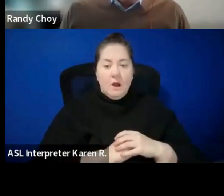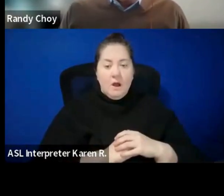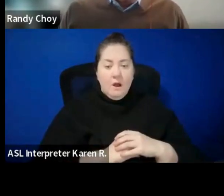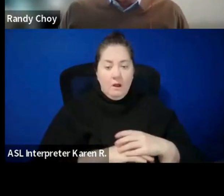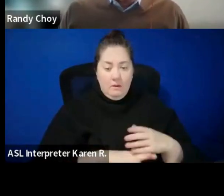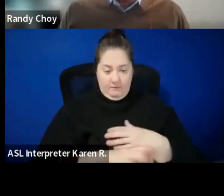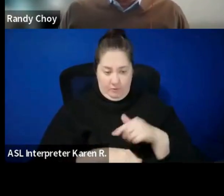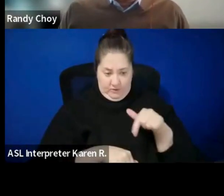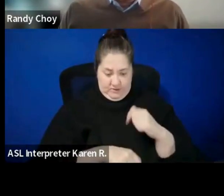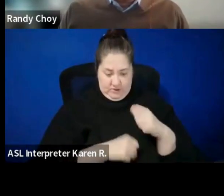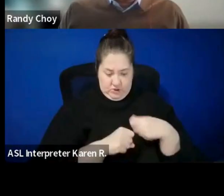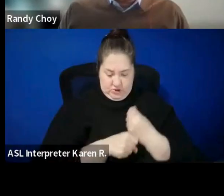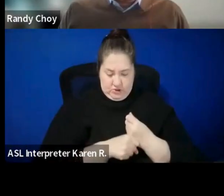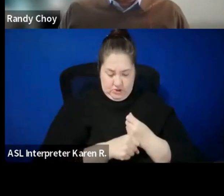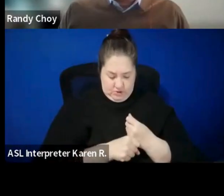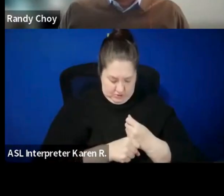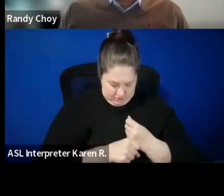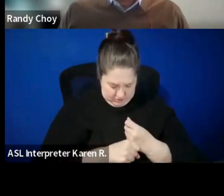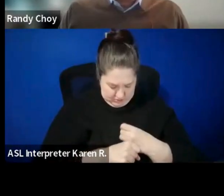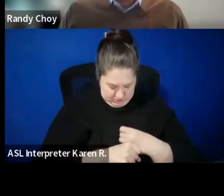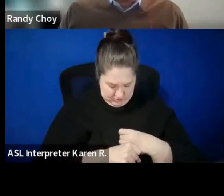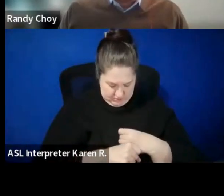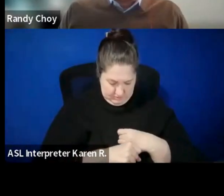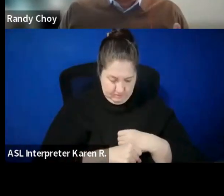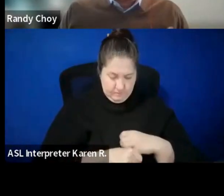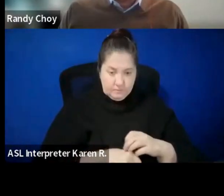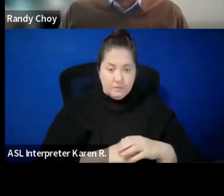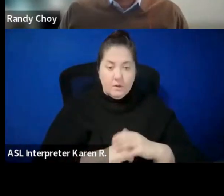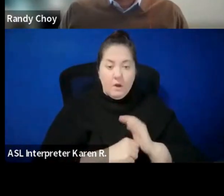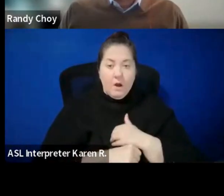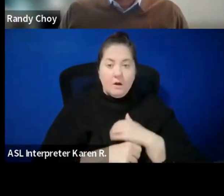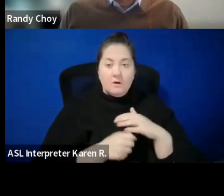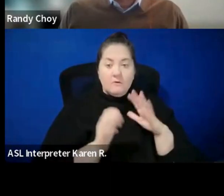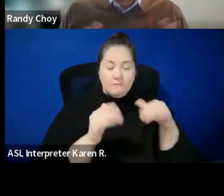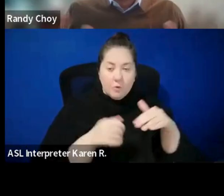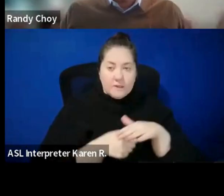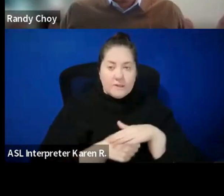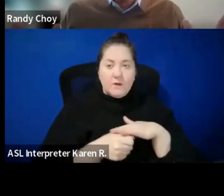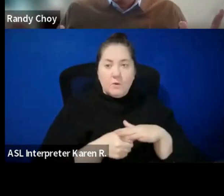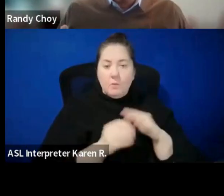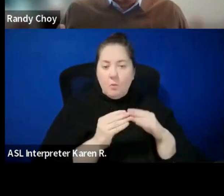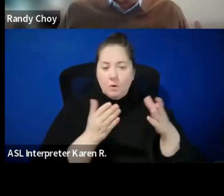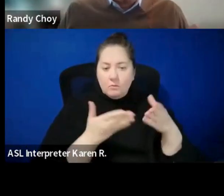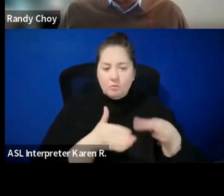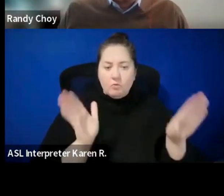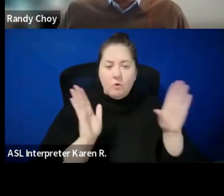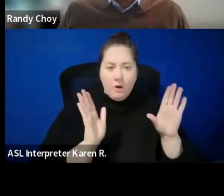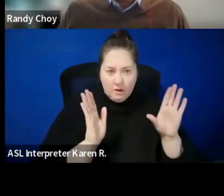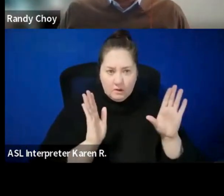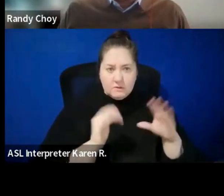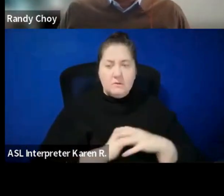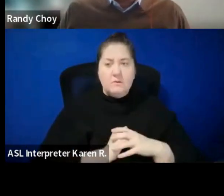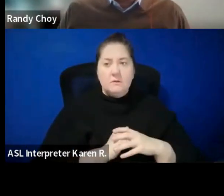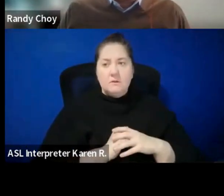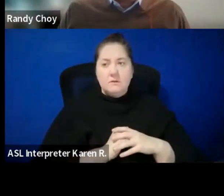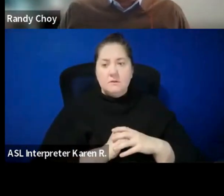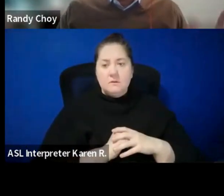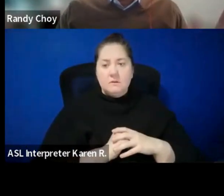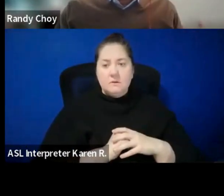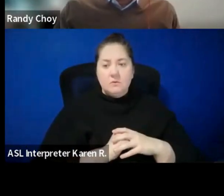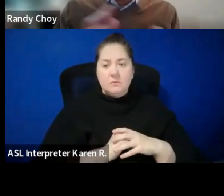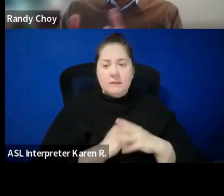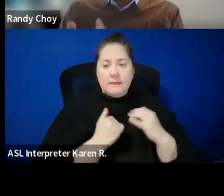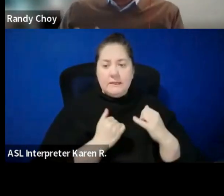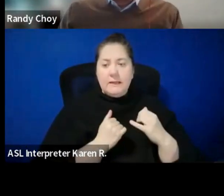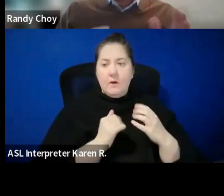Prior to this year, our priority focus areas were broader, much broader. So we've